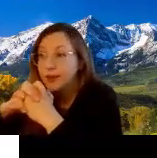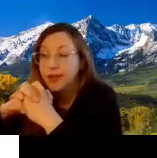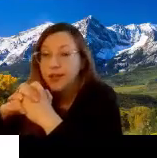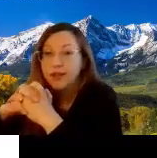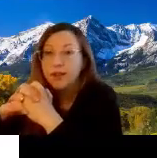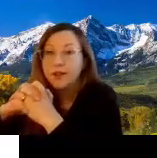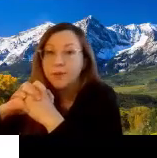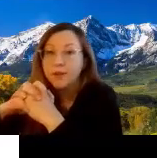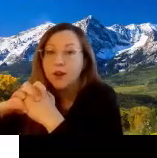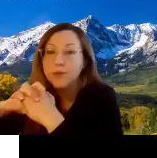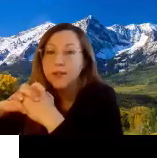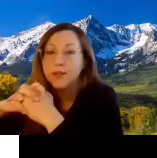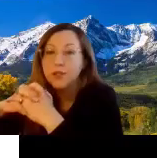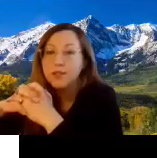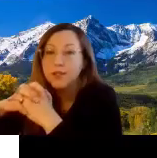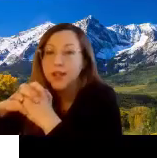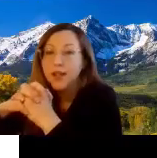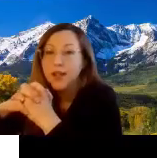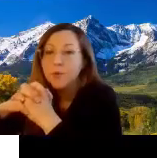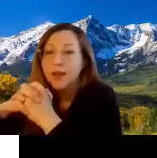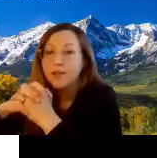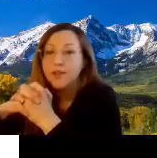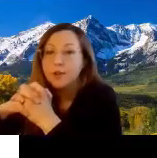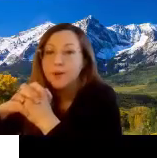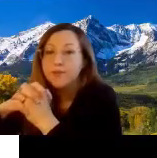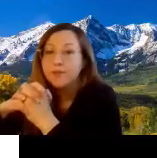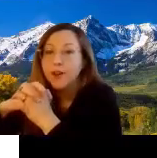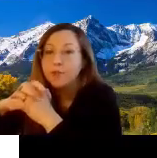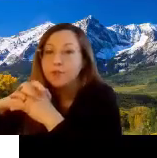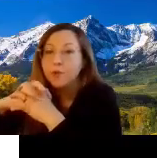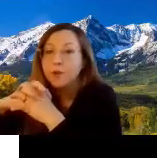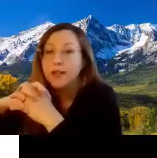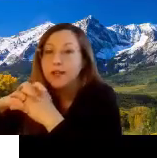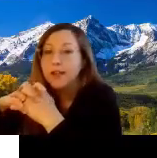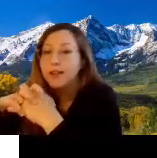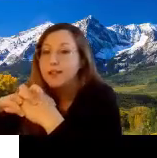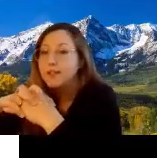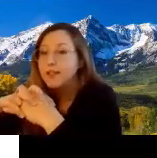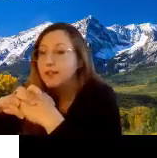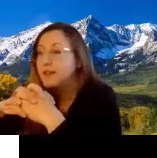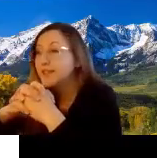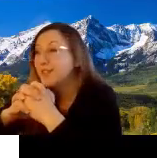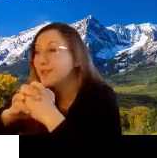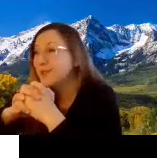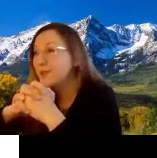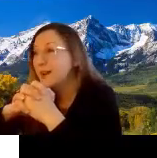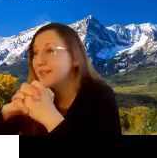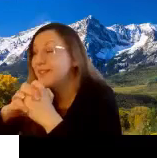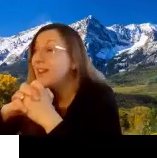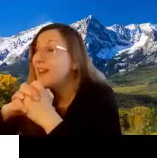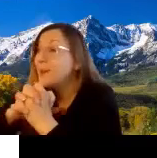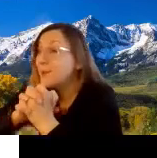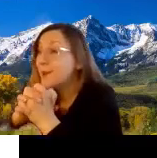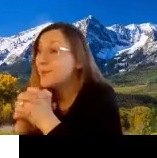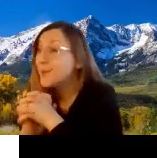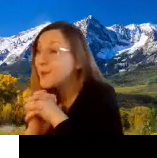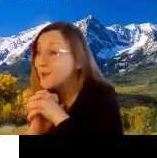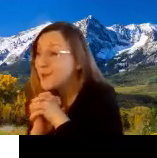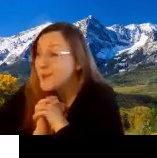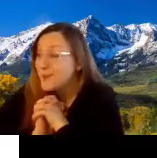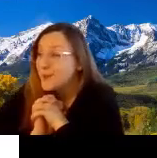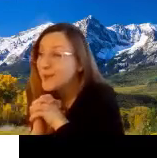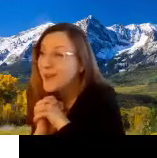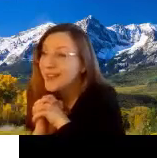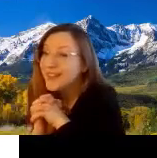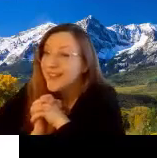you need some ADA accommodations, we have HCPUF 504 ADA at state.co.us. Now, without